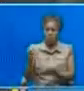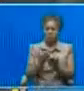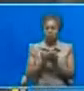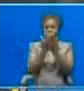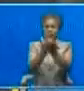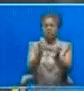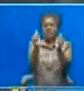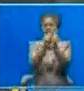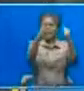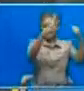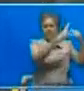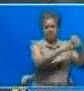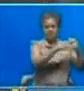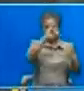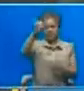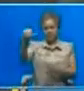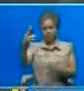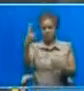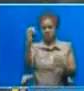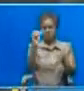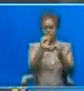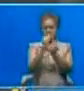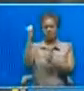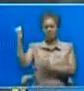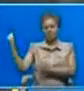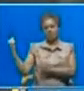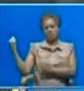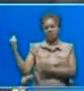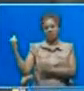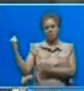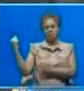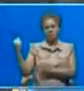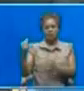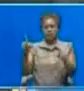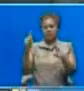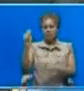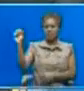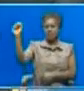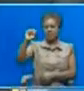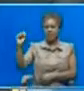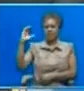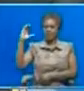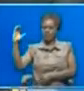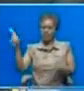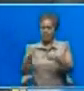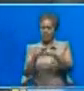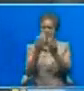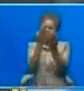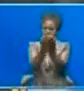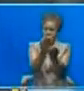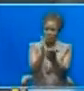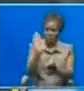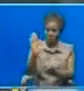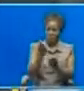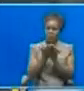by 19th January 2015. The employer, TSE, to file their memorandum